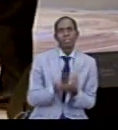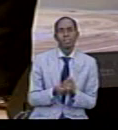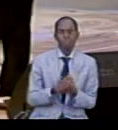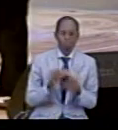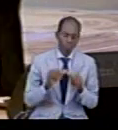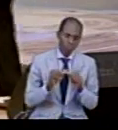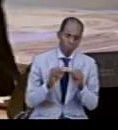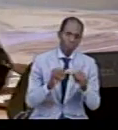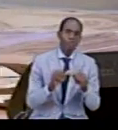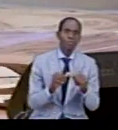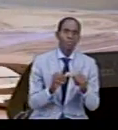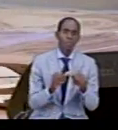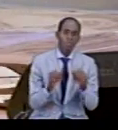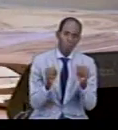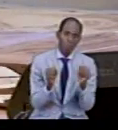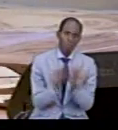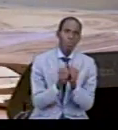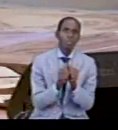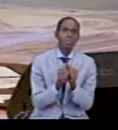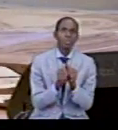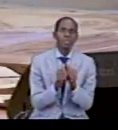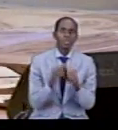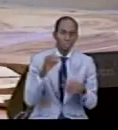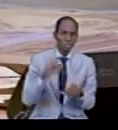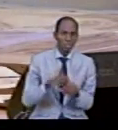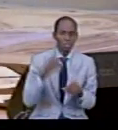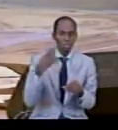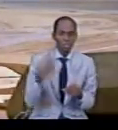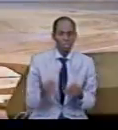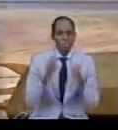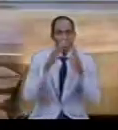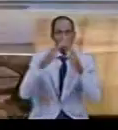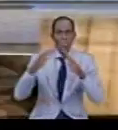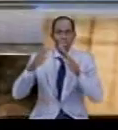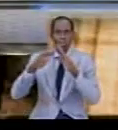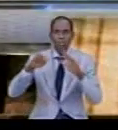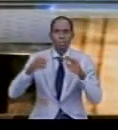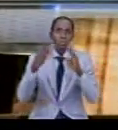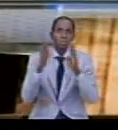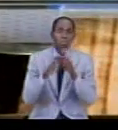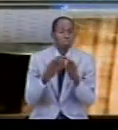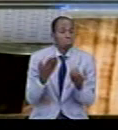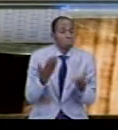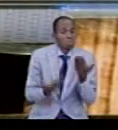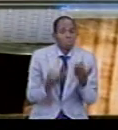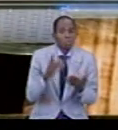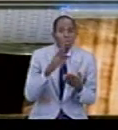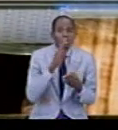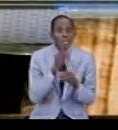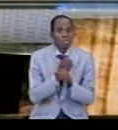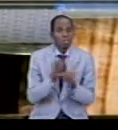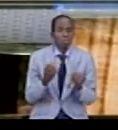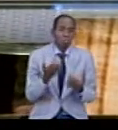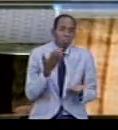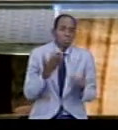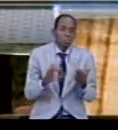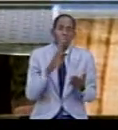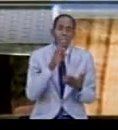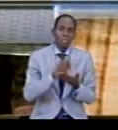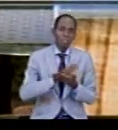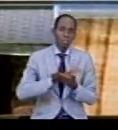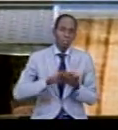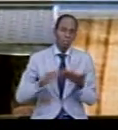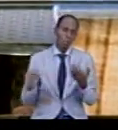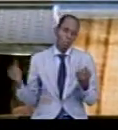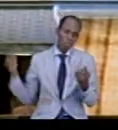tarry, wait in the city of Jerusalem, even though you are saved, even though you are sanctified,